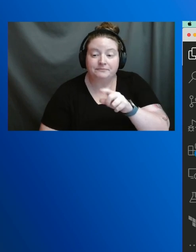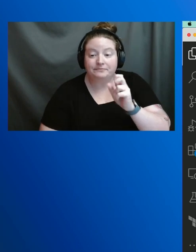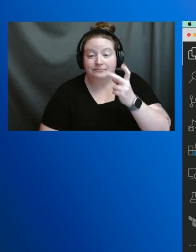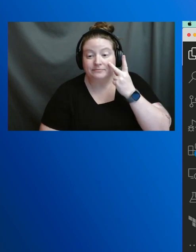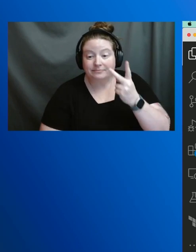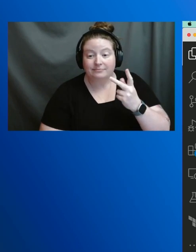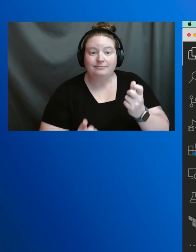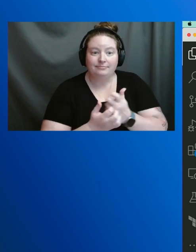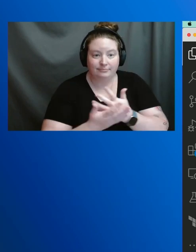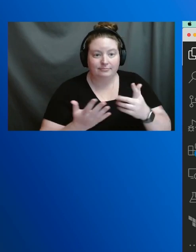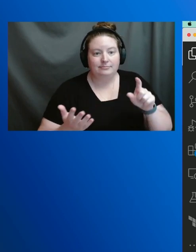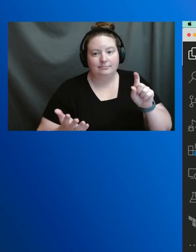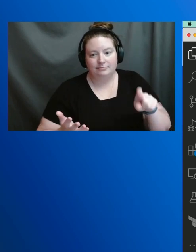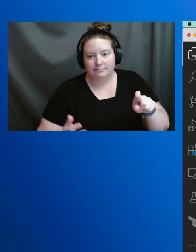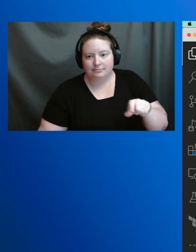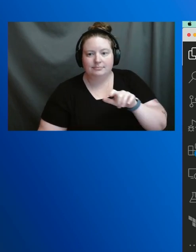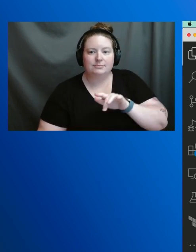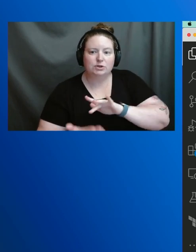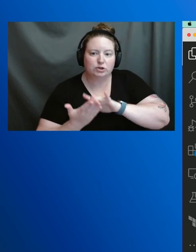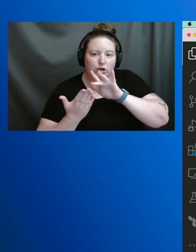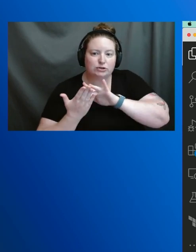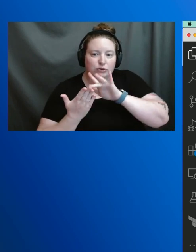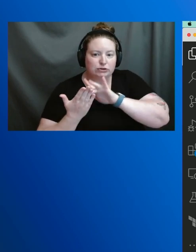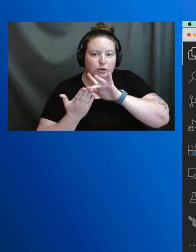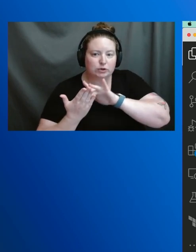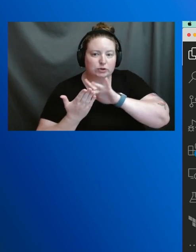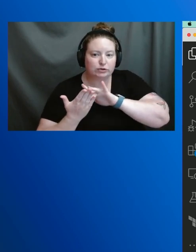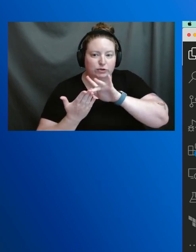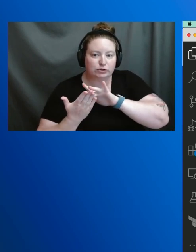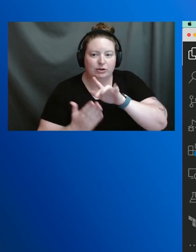we need. So I'm scrolling through there, and I may go in here and say,